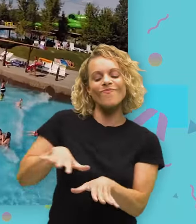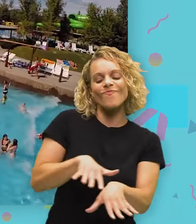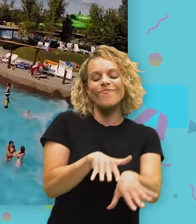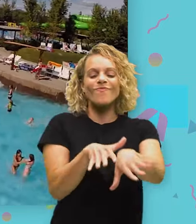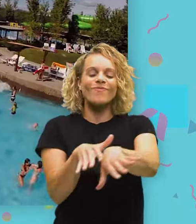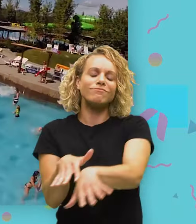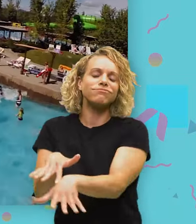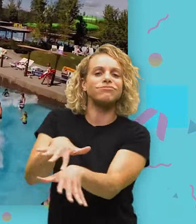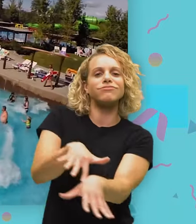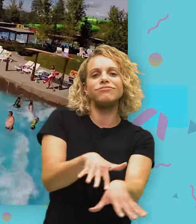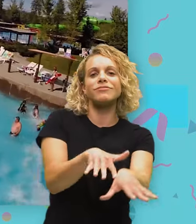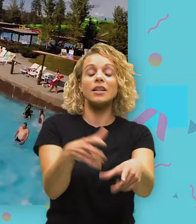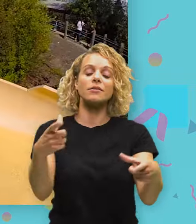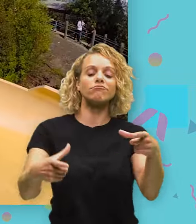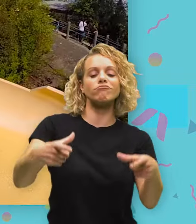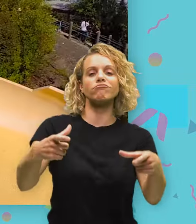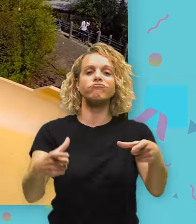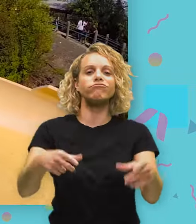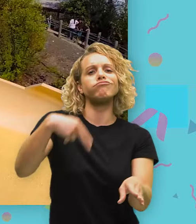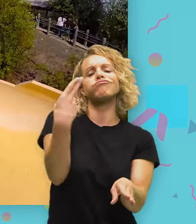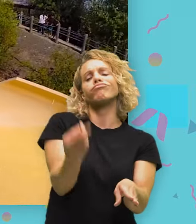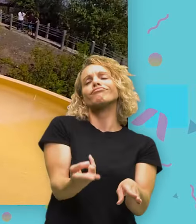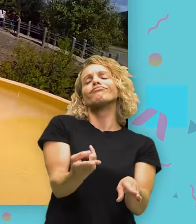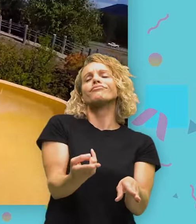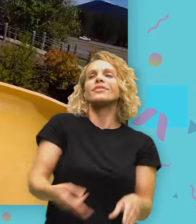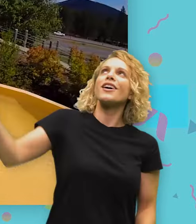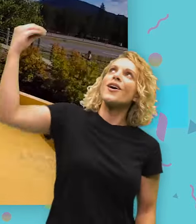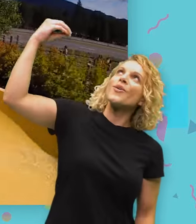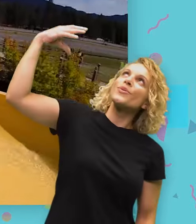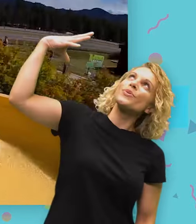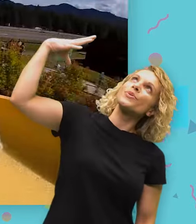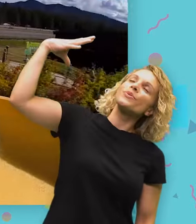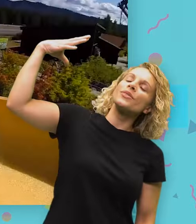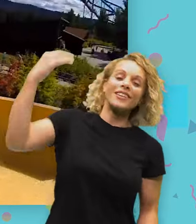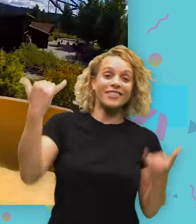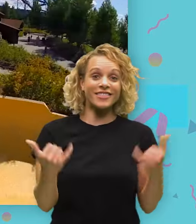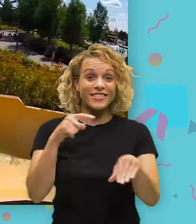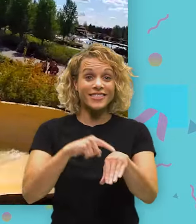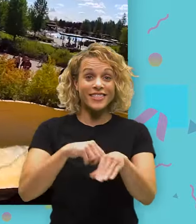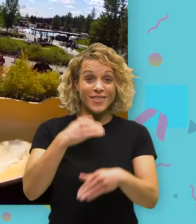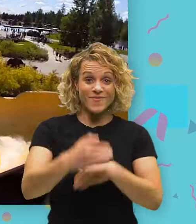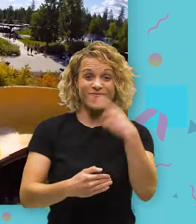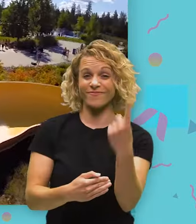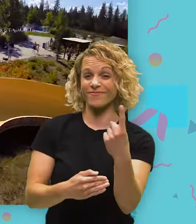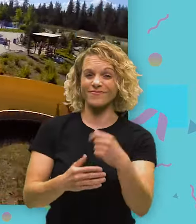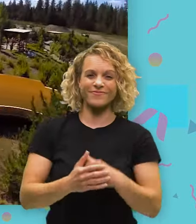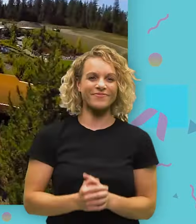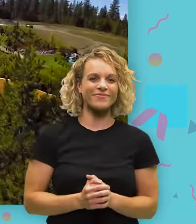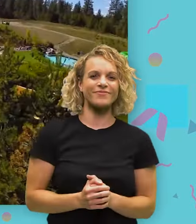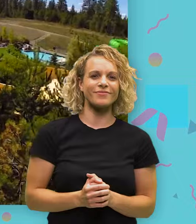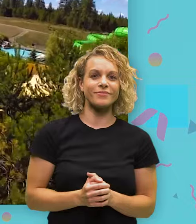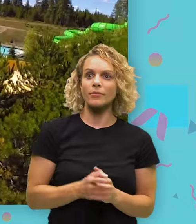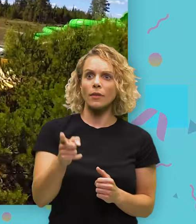go over to the lazy river, lie on our tubes, soak in the sun. Now it's time for the